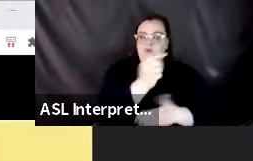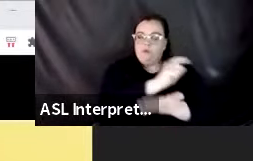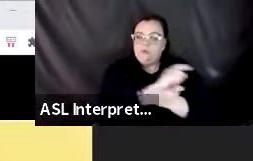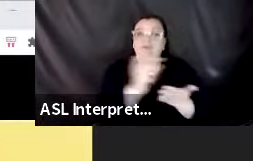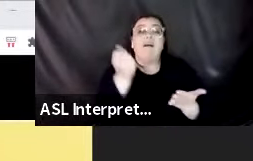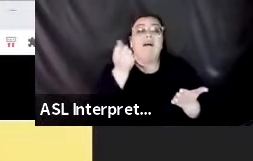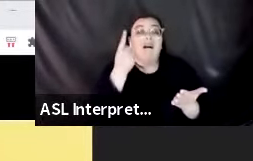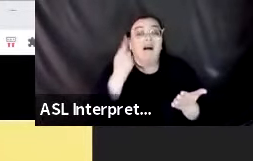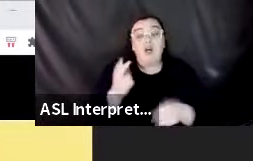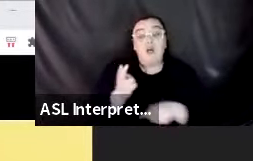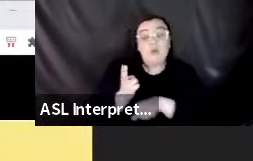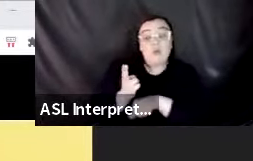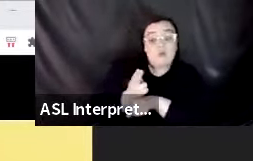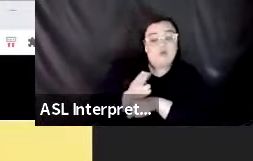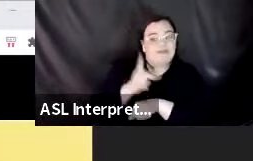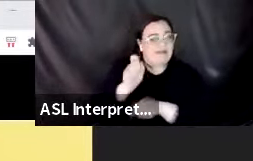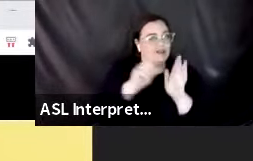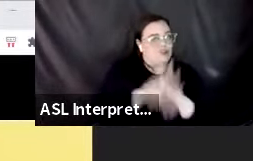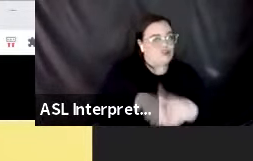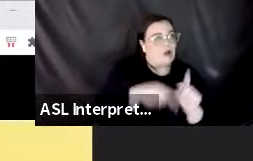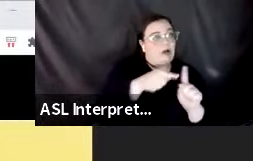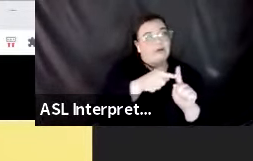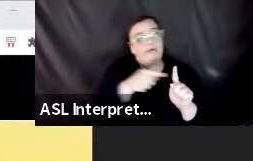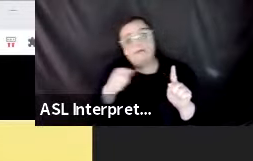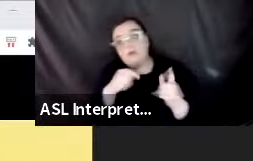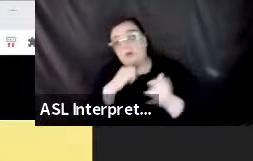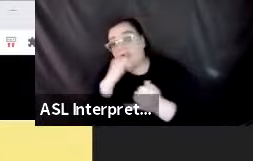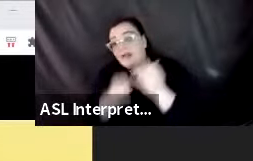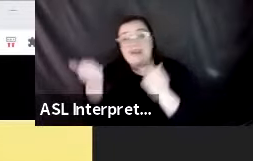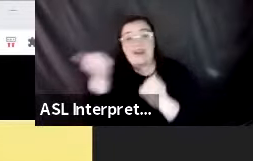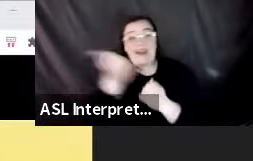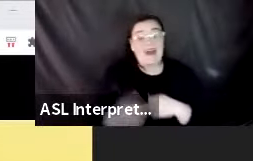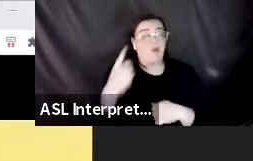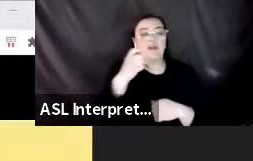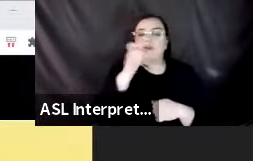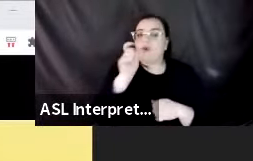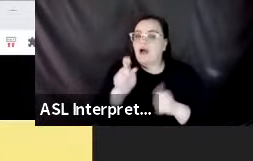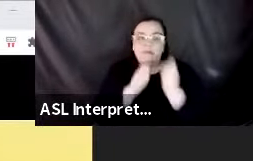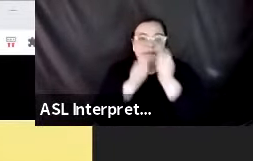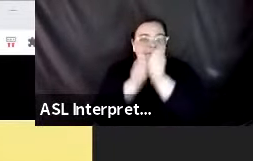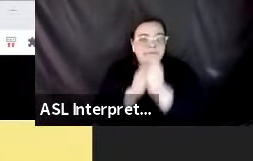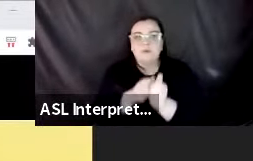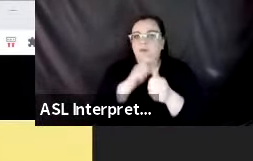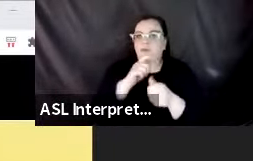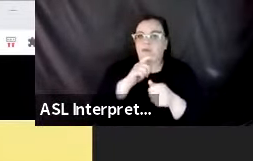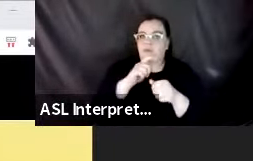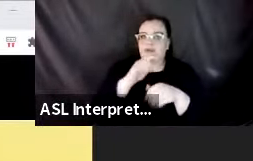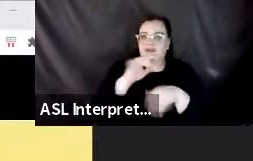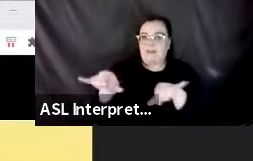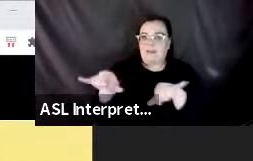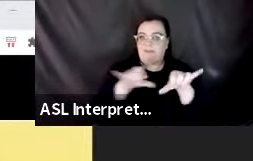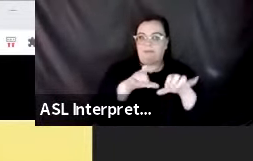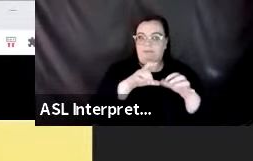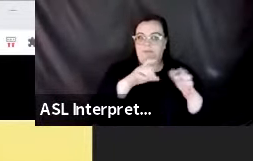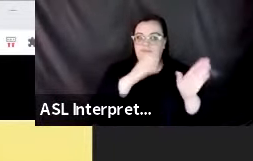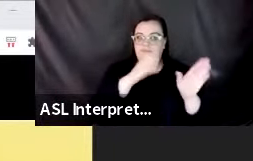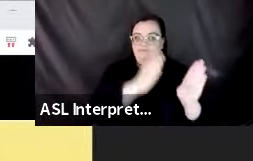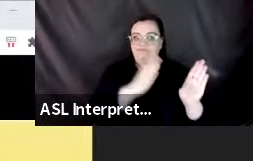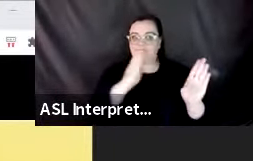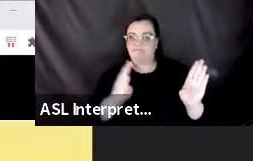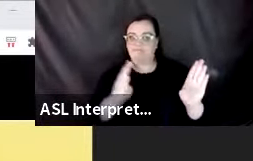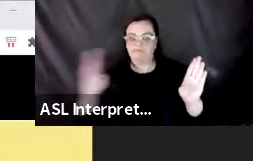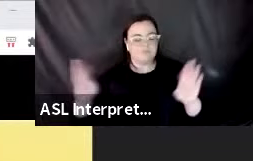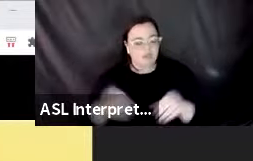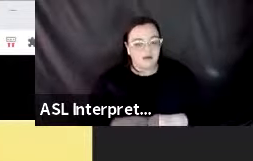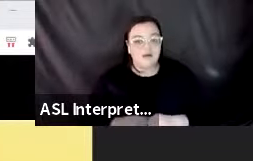anywhere within that 21 months. It does not necessarily line up with when the holding fees are due. The easiest way to